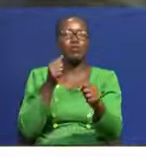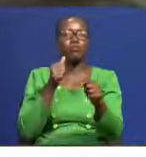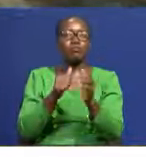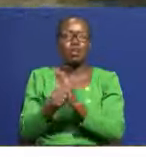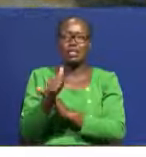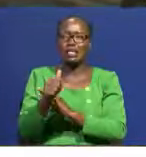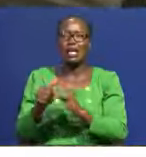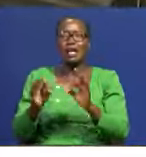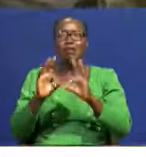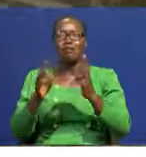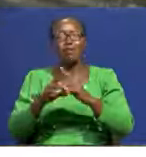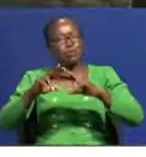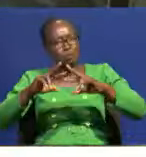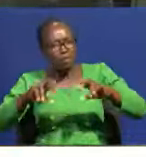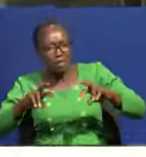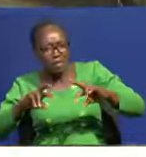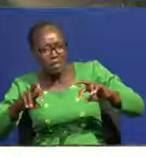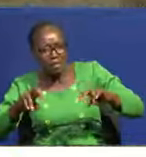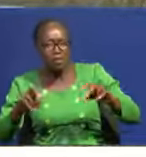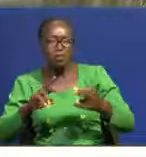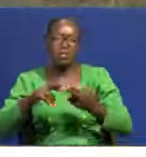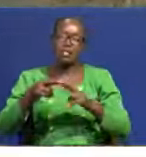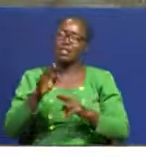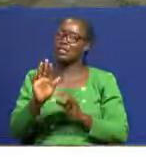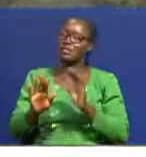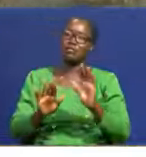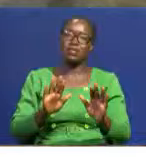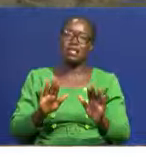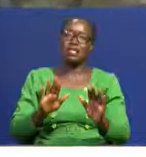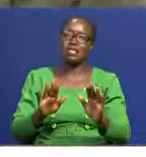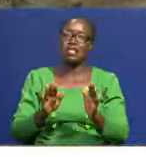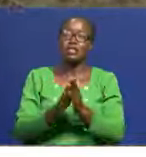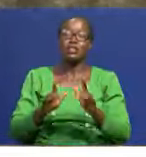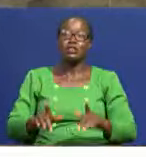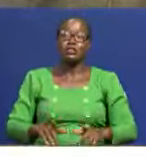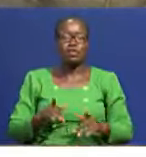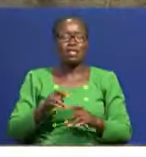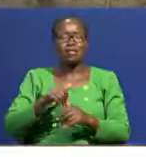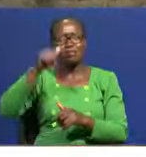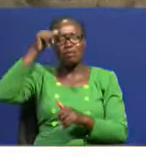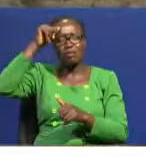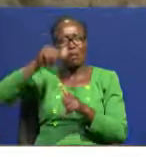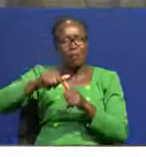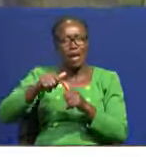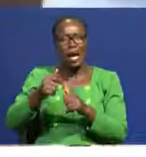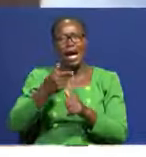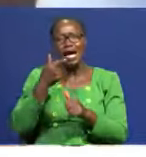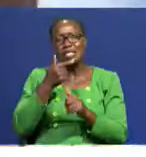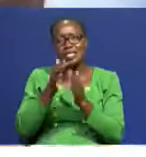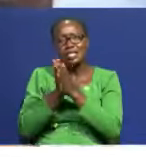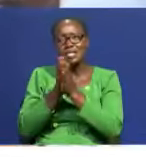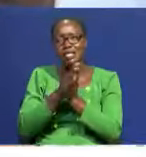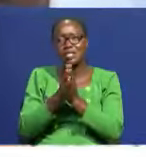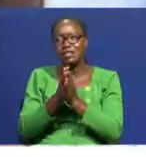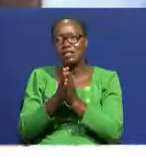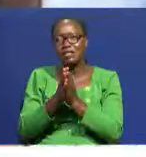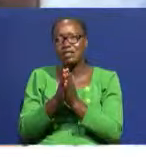frantically searching for their missing loved ones. Survivors recalling the events leading up to the tragedy.